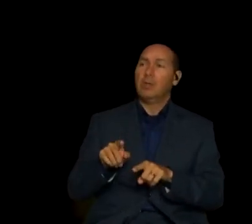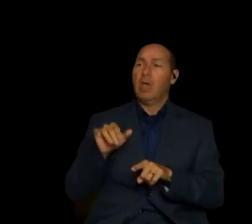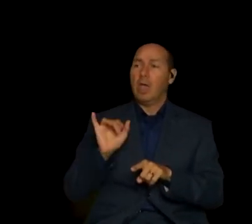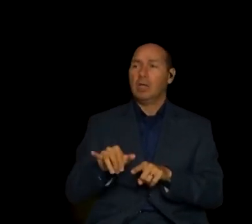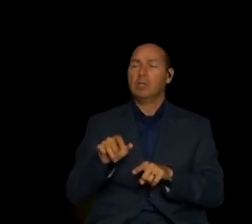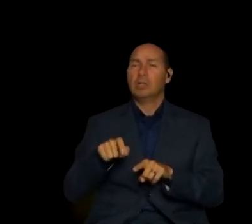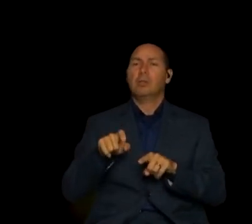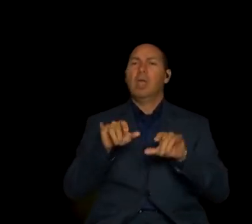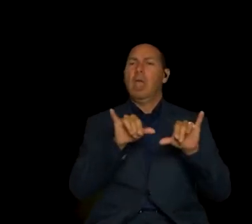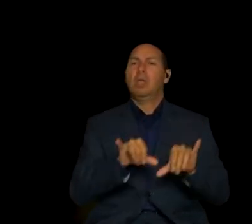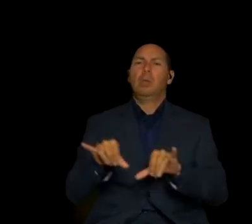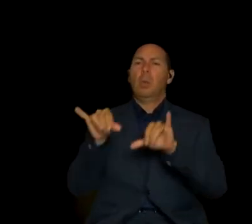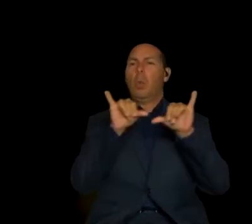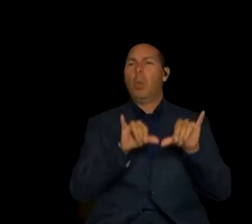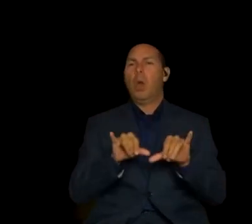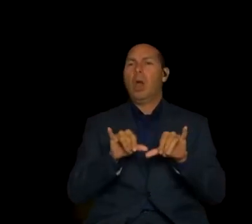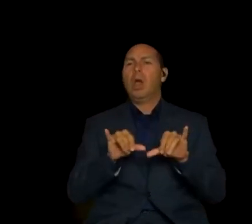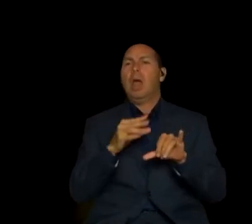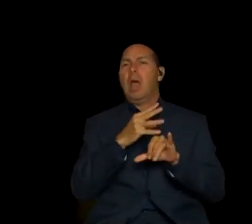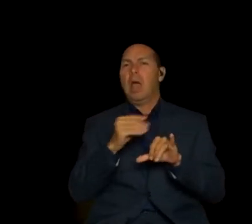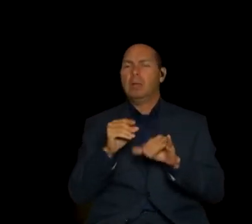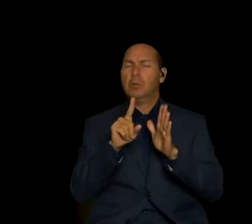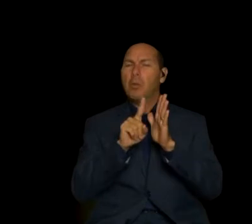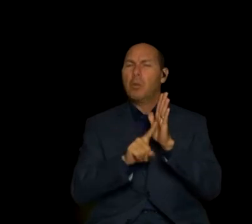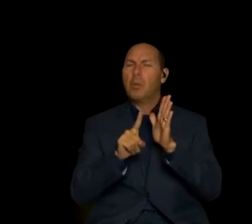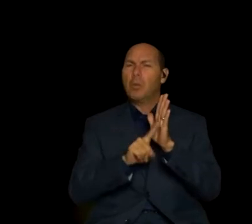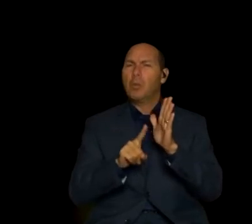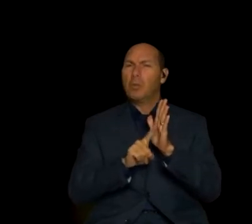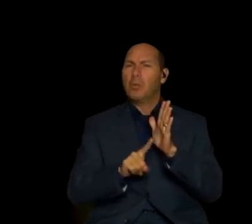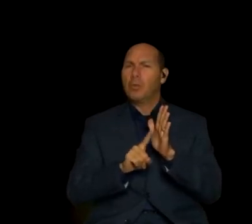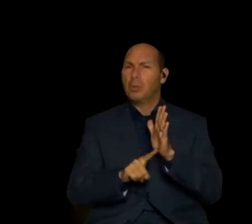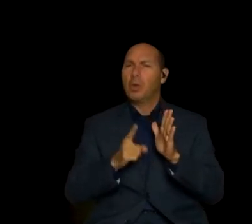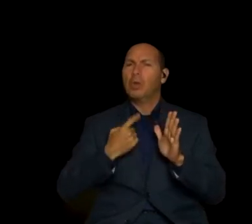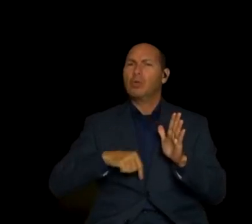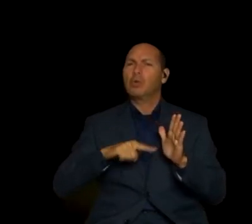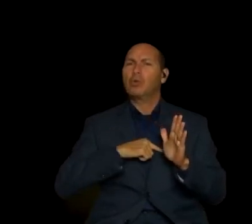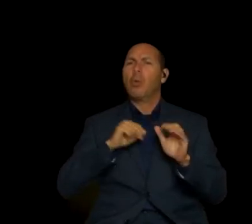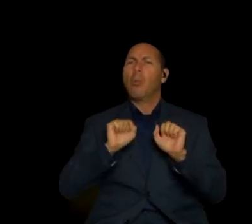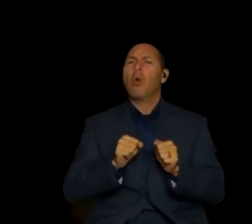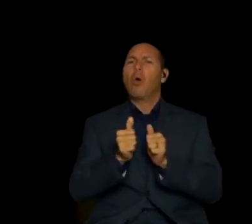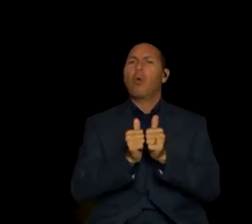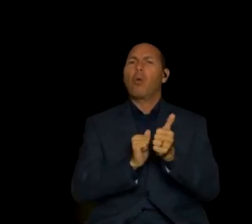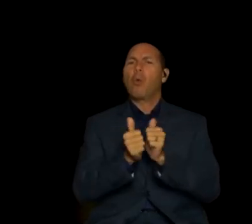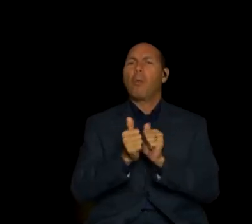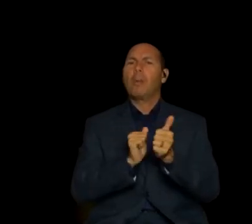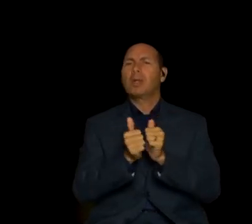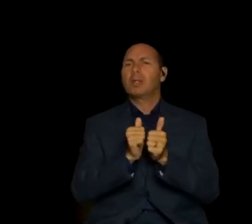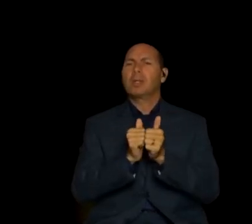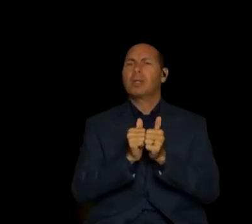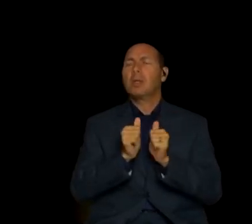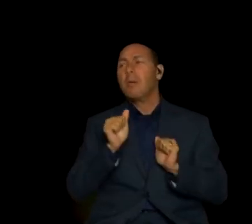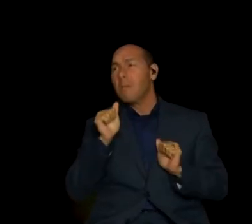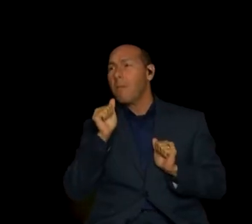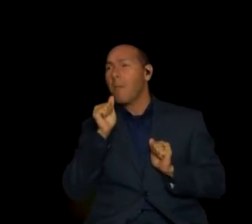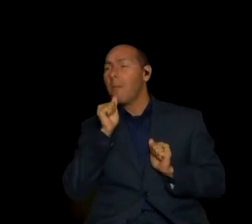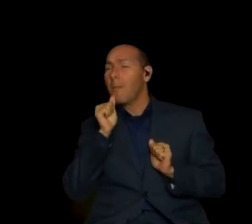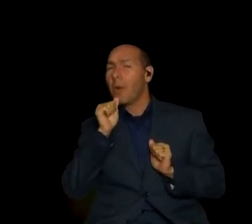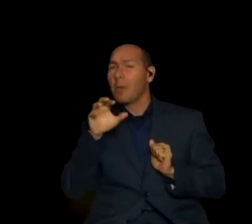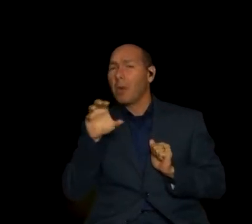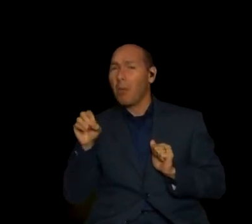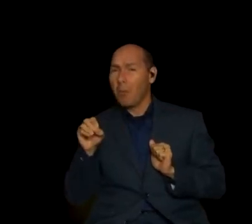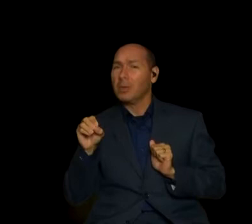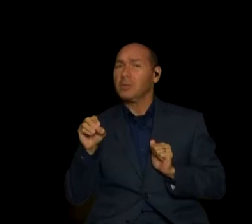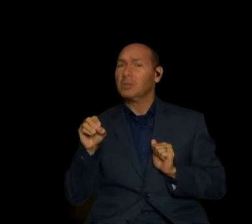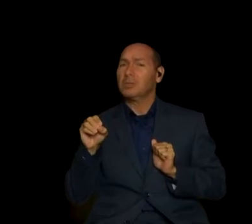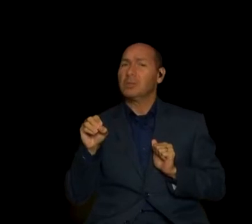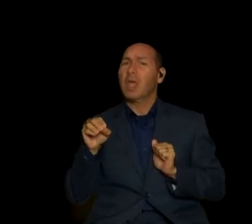to revise them so that we can be competitive with the private sector. So that's